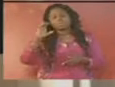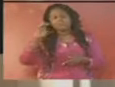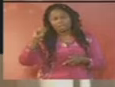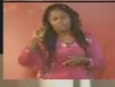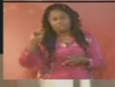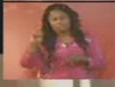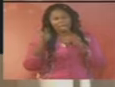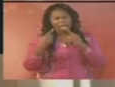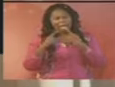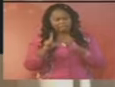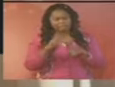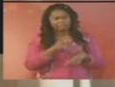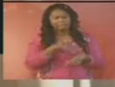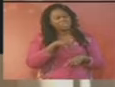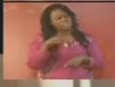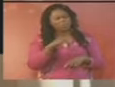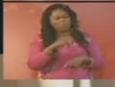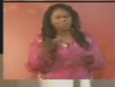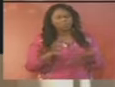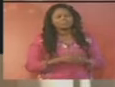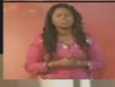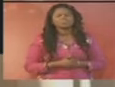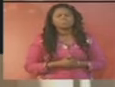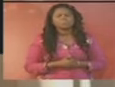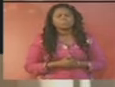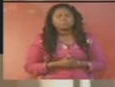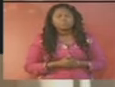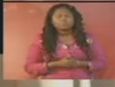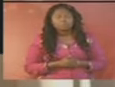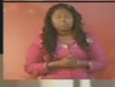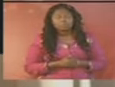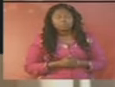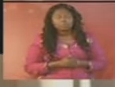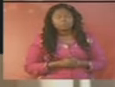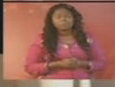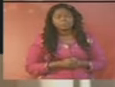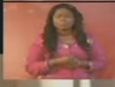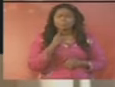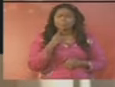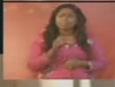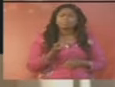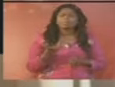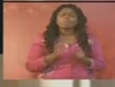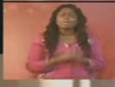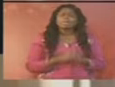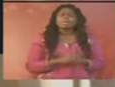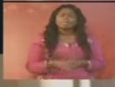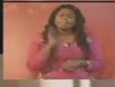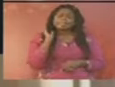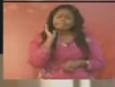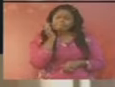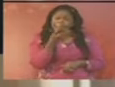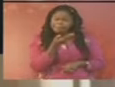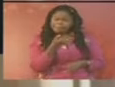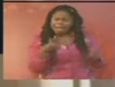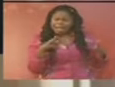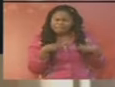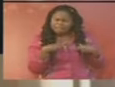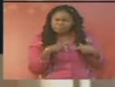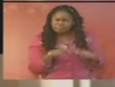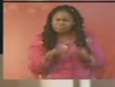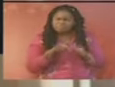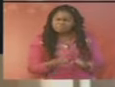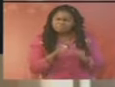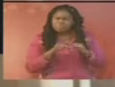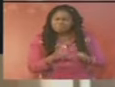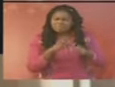one, either or. There appears to be an ongoing issue and disruption of health services at the Sandy